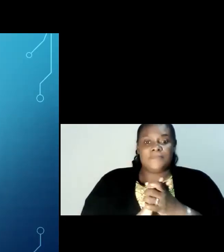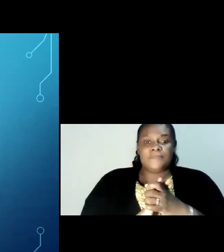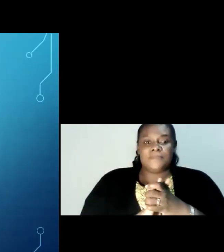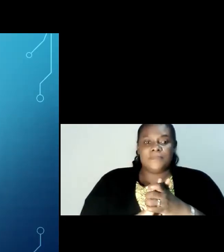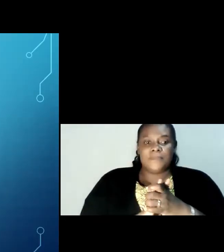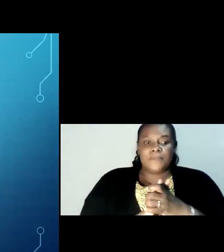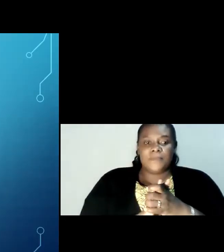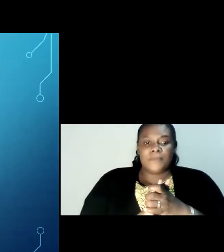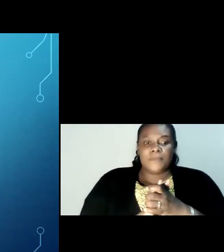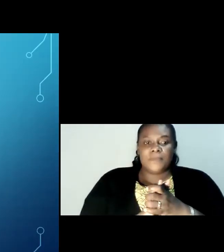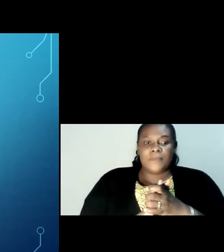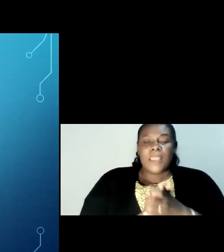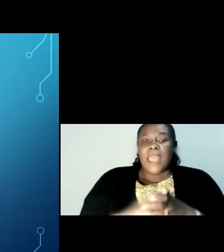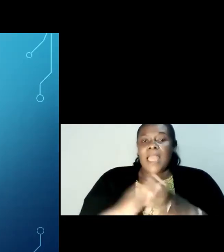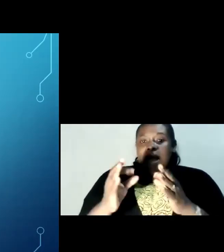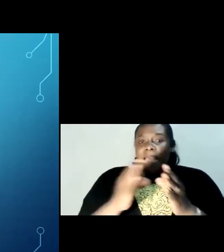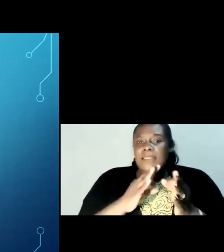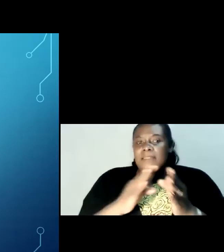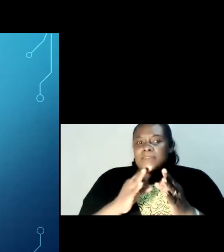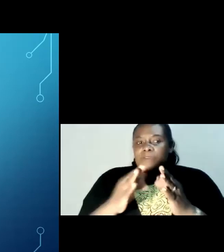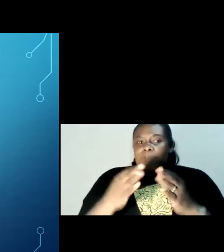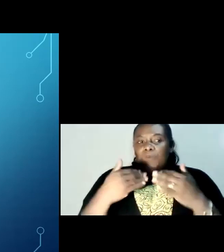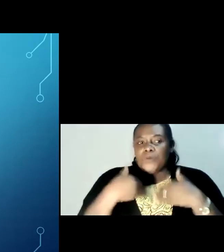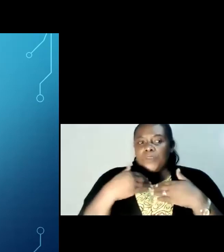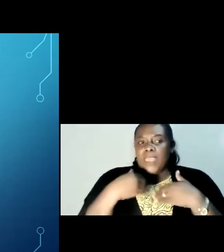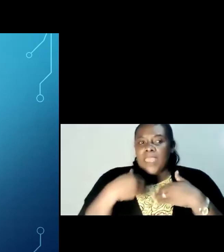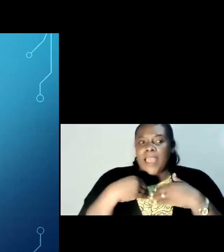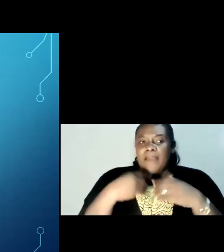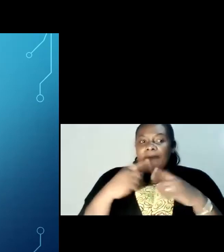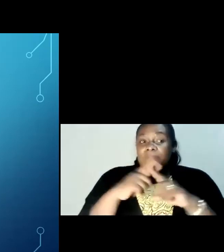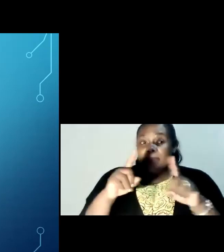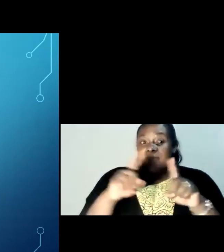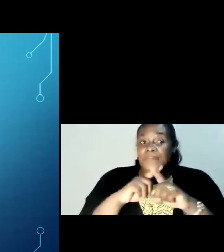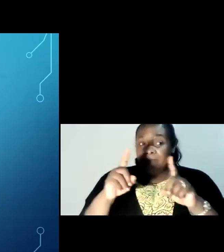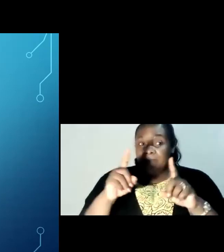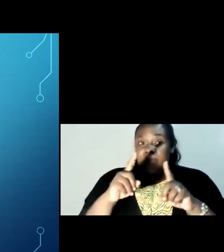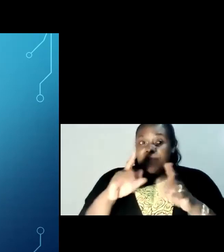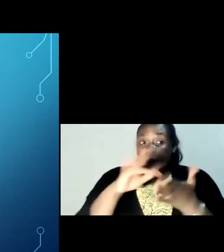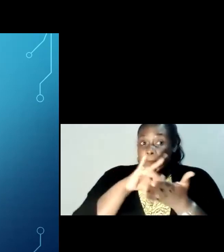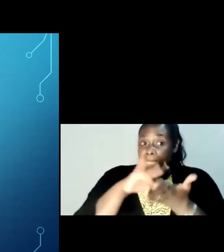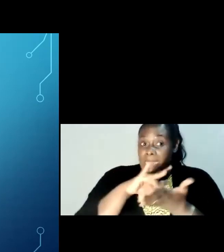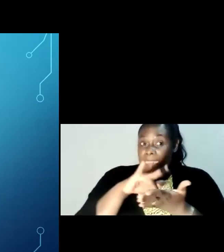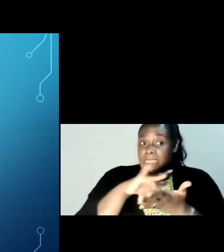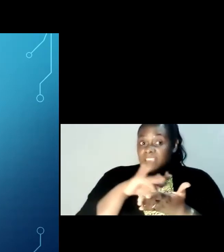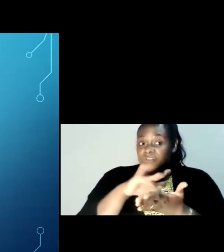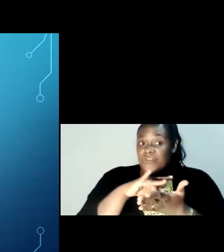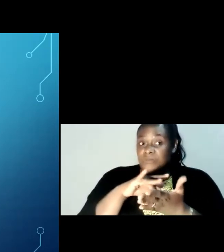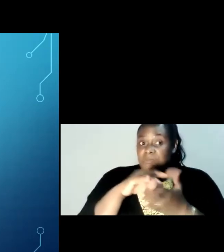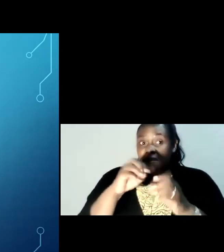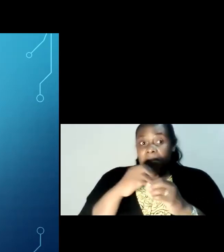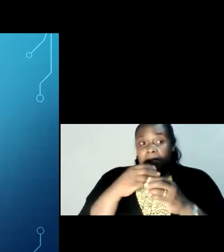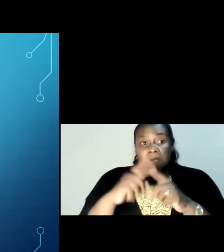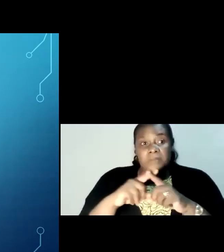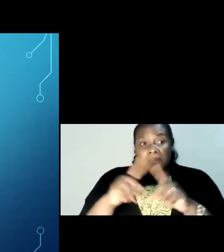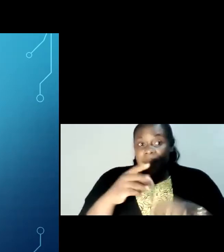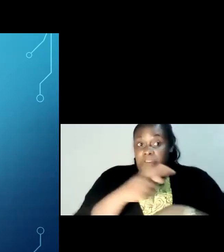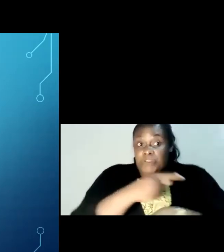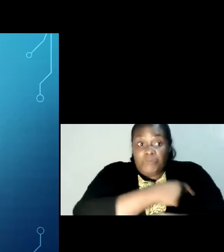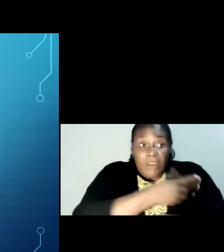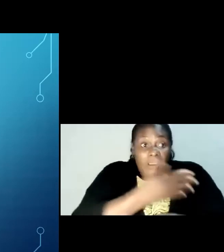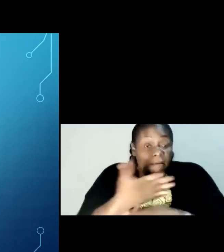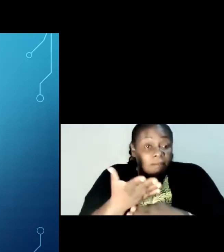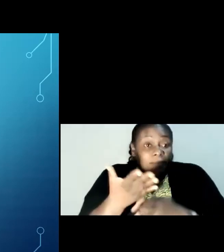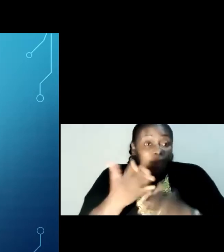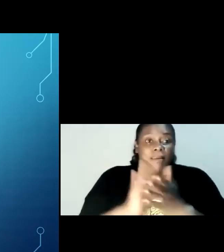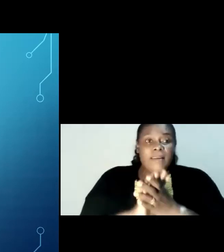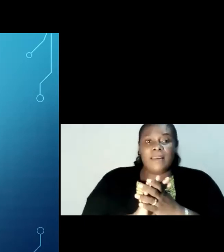of medications, and drugs themselves sometimes can affect your ability to sleep. So if you've been diagnosed